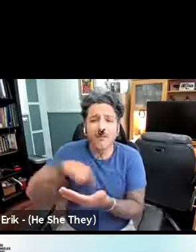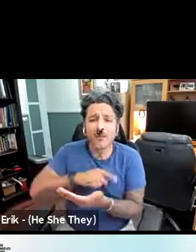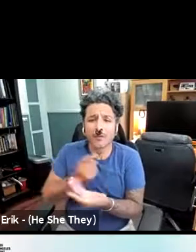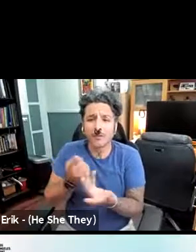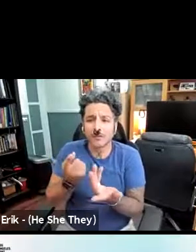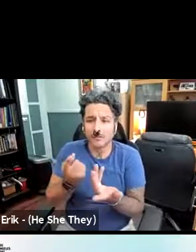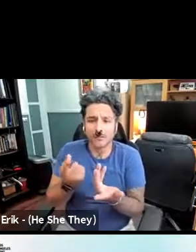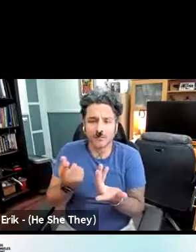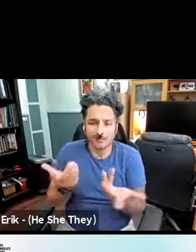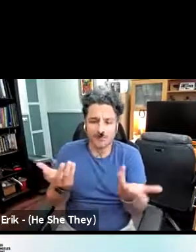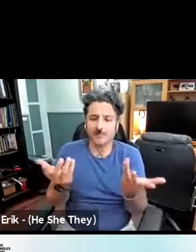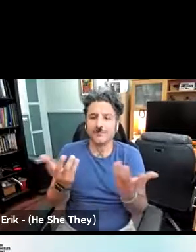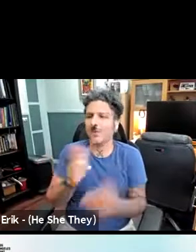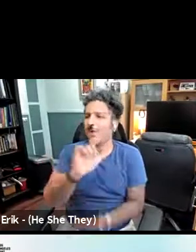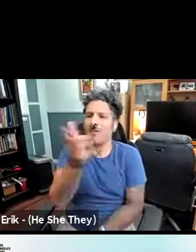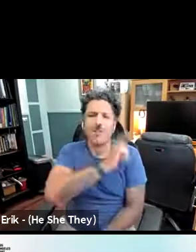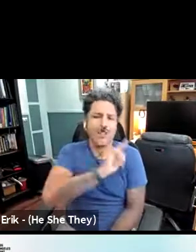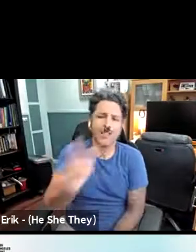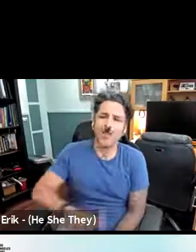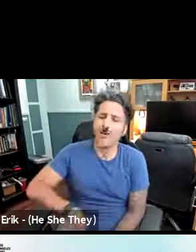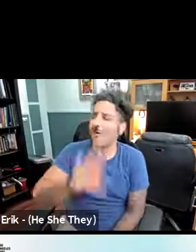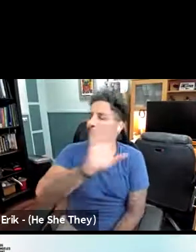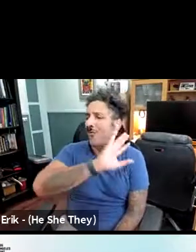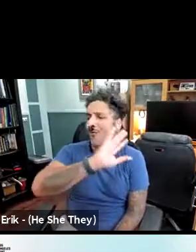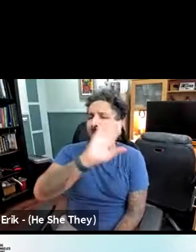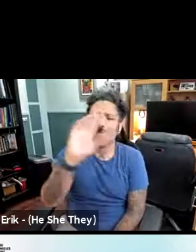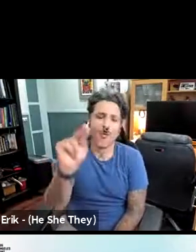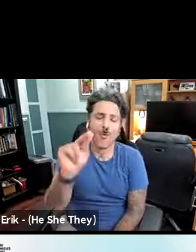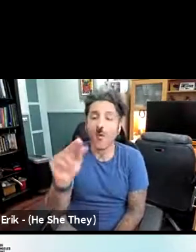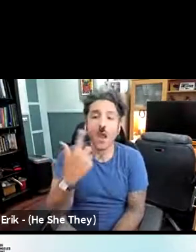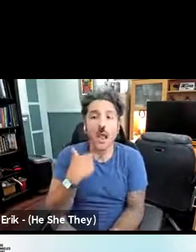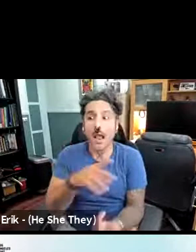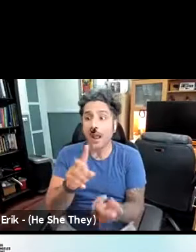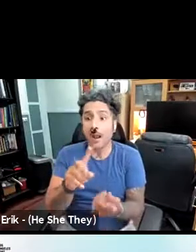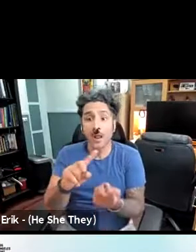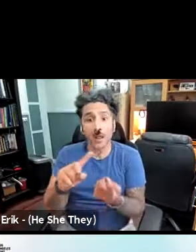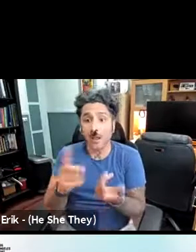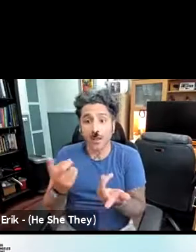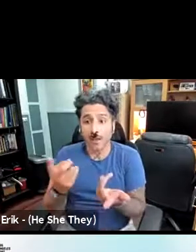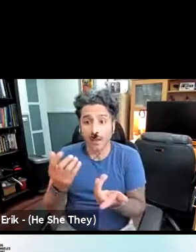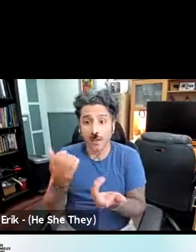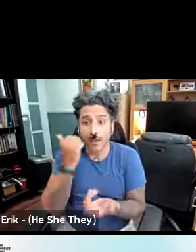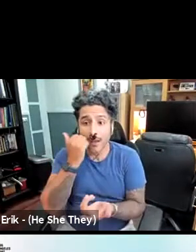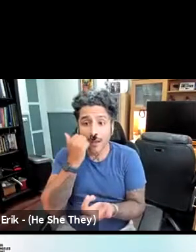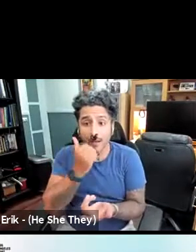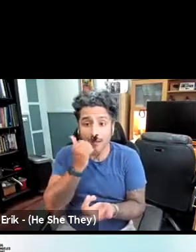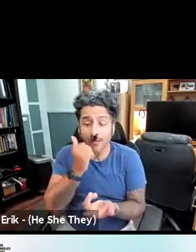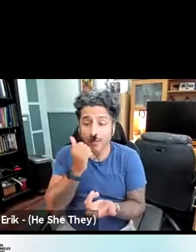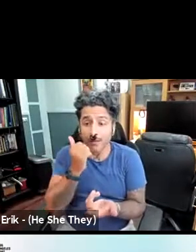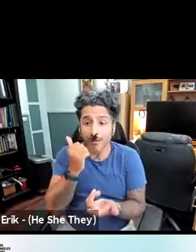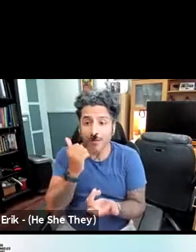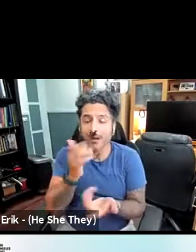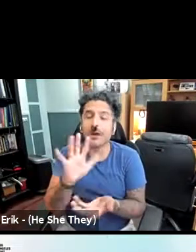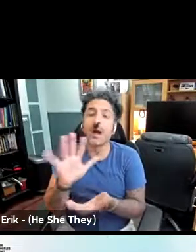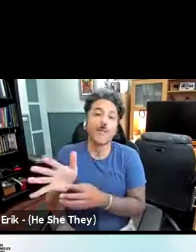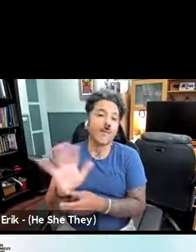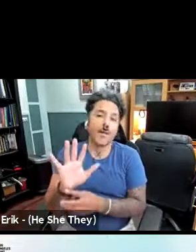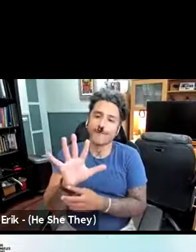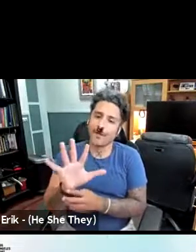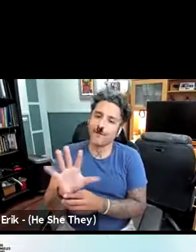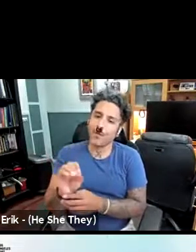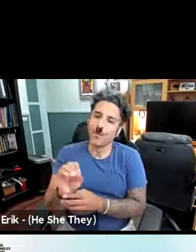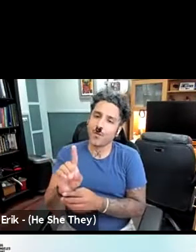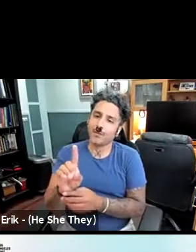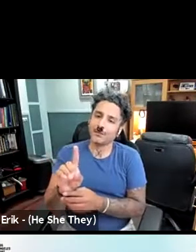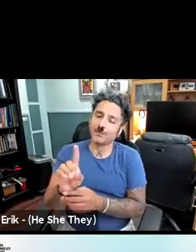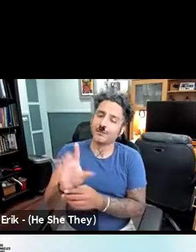Oh, Lord, no. And then every time you turn around, Well, every 501c3